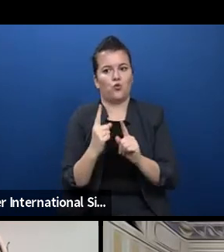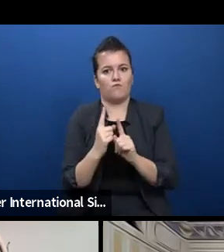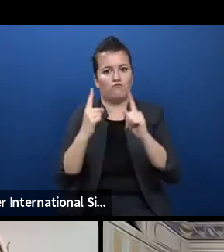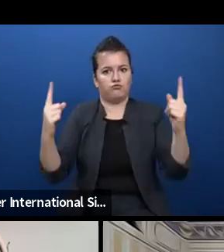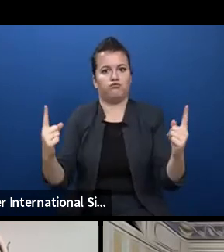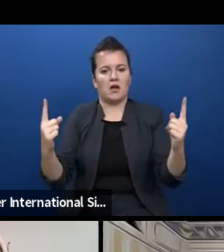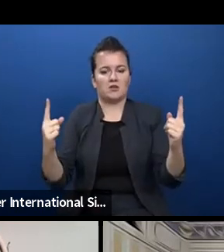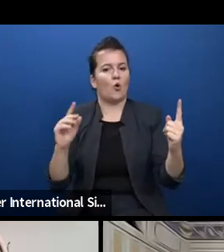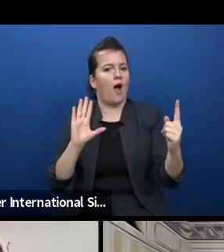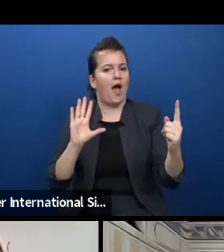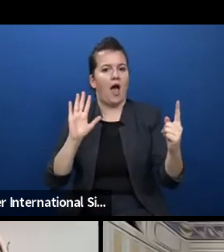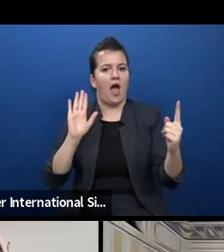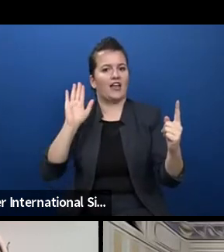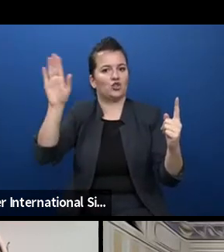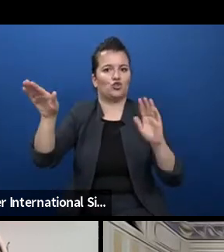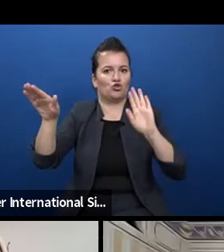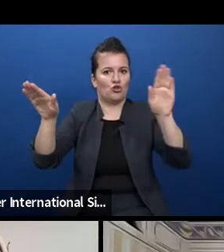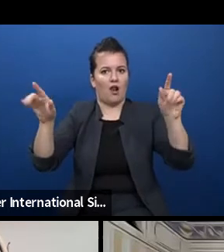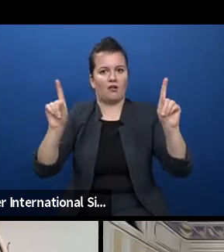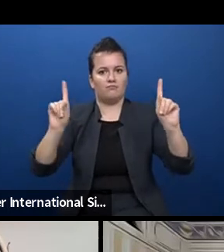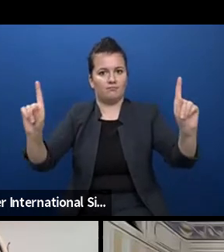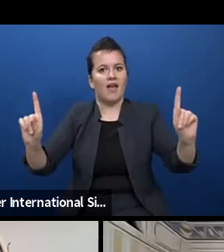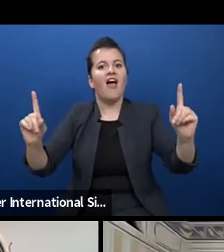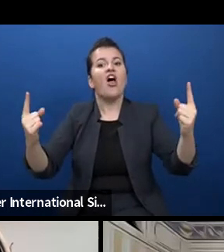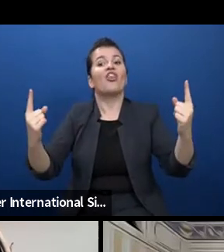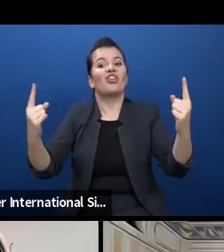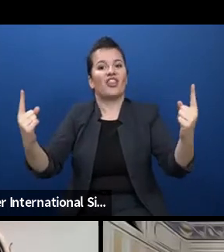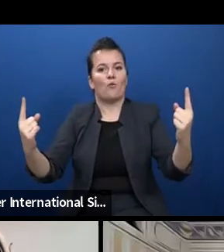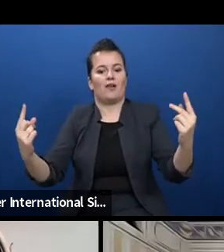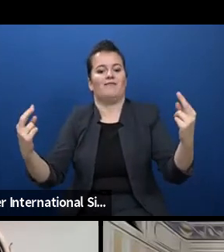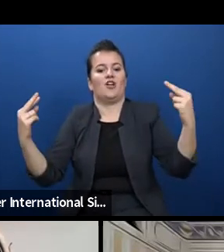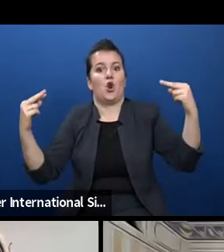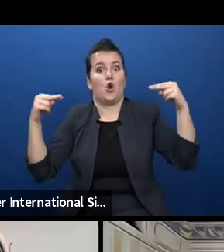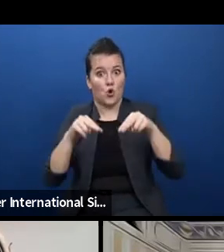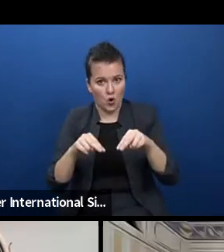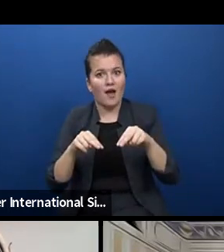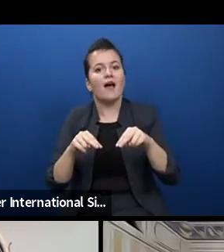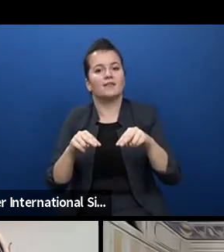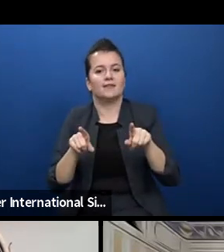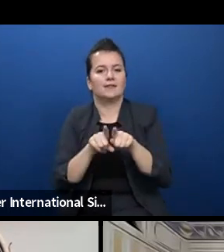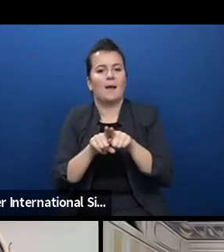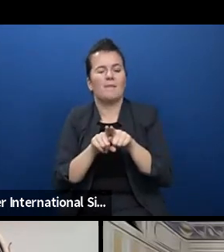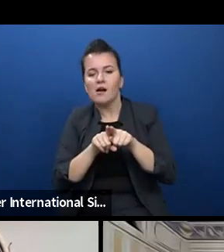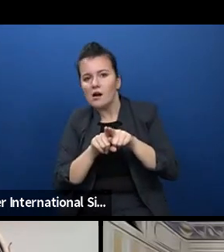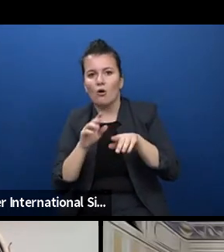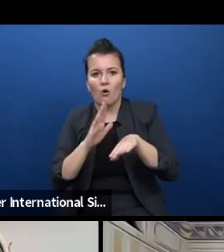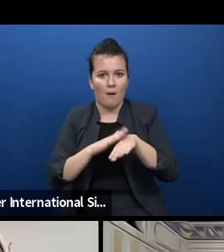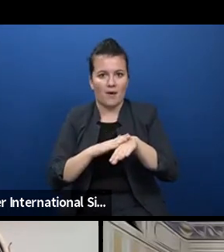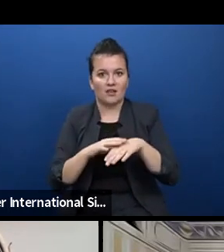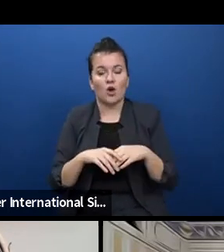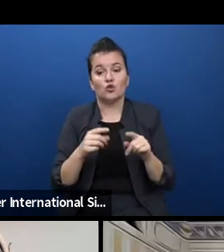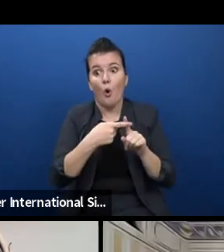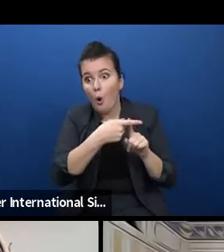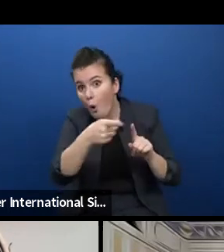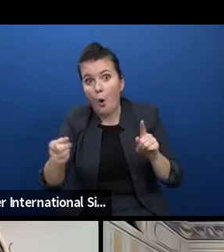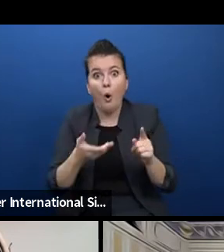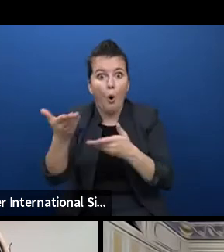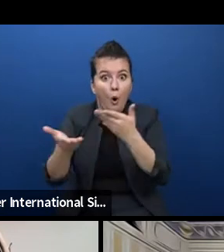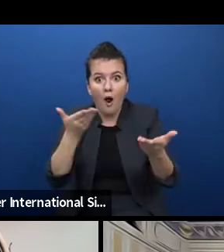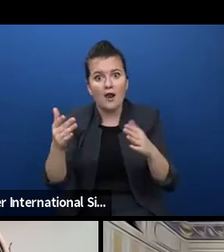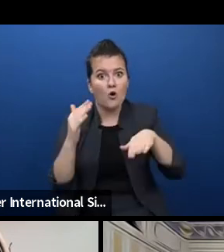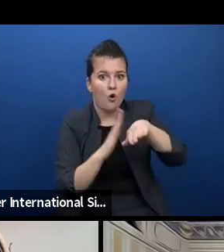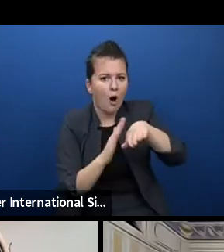it might not be available directly for comments by everyone for implementation reasons, but as Rasa mentioned,